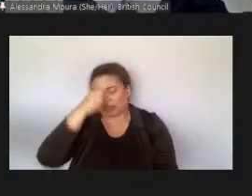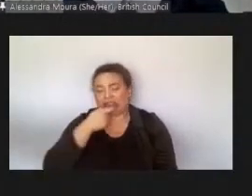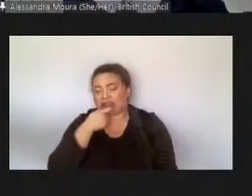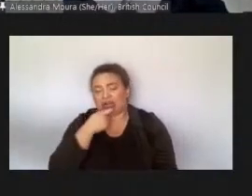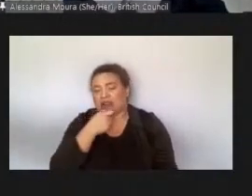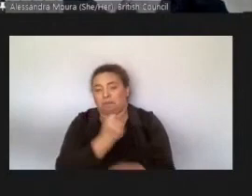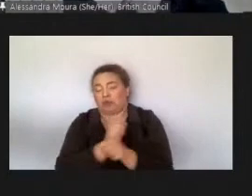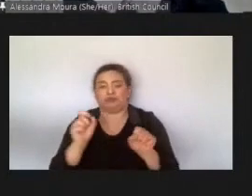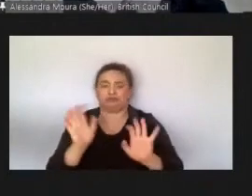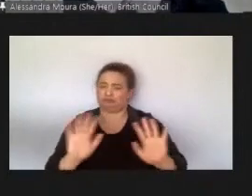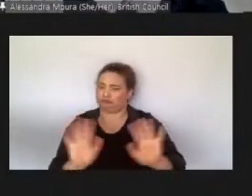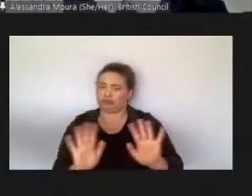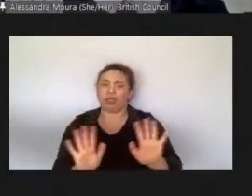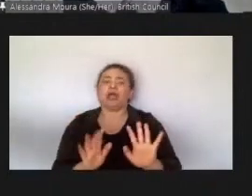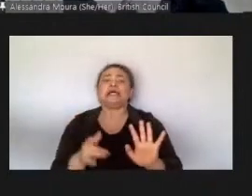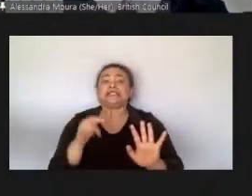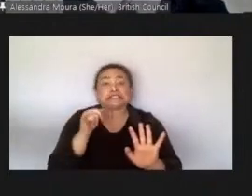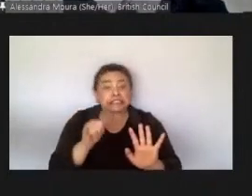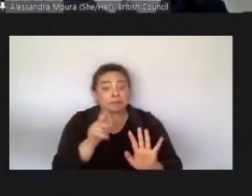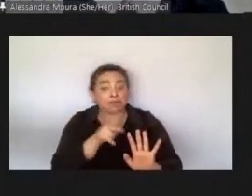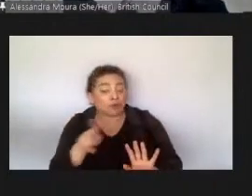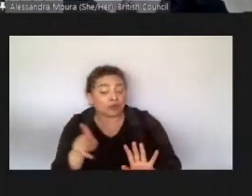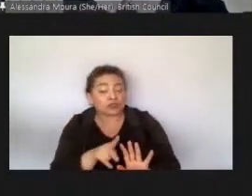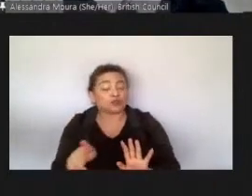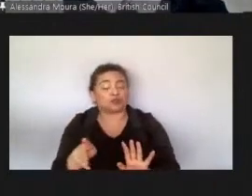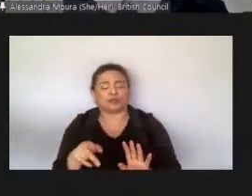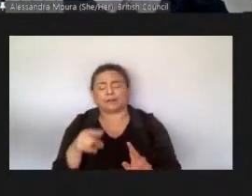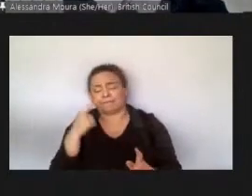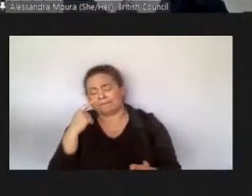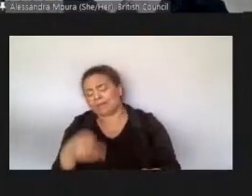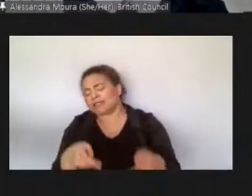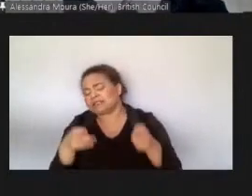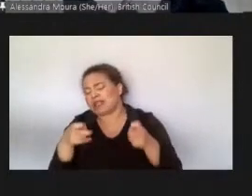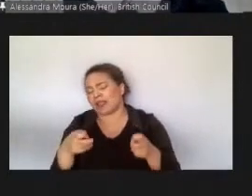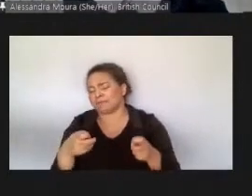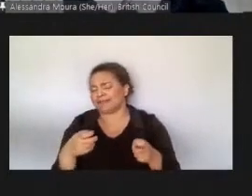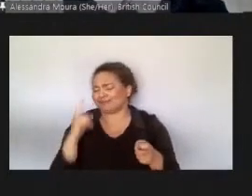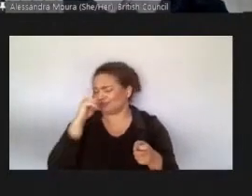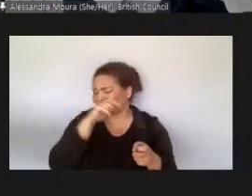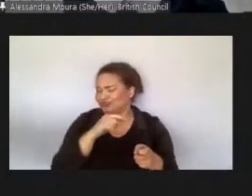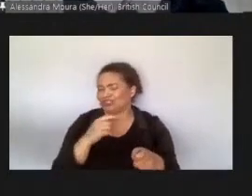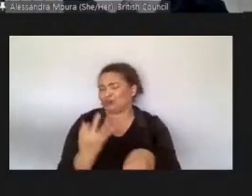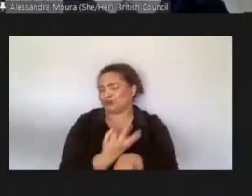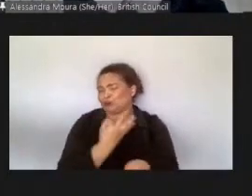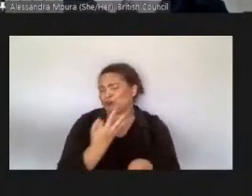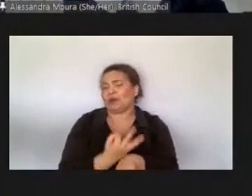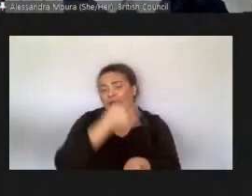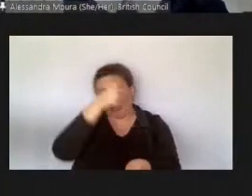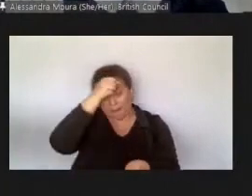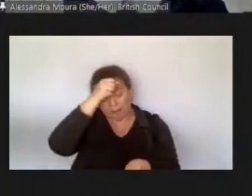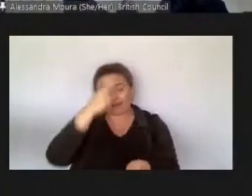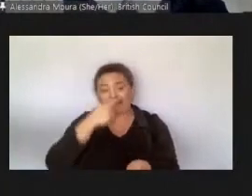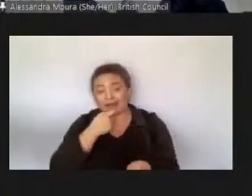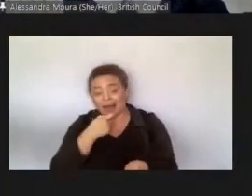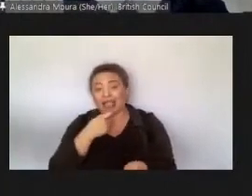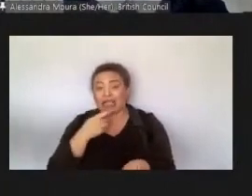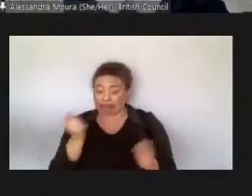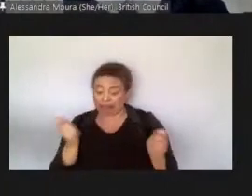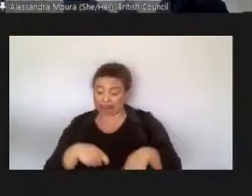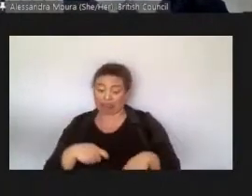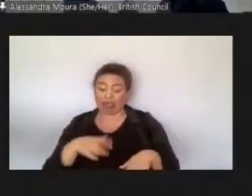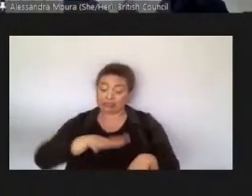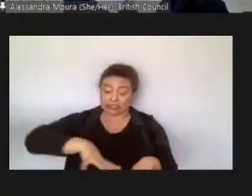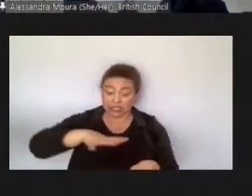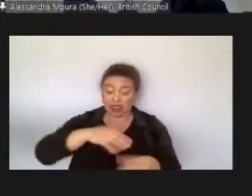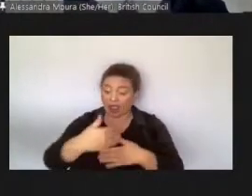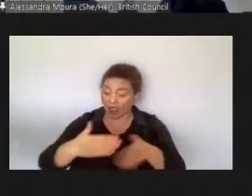have a responsibility to change it. They can create the right conditions in their classroom. That's the point. That idea